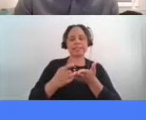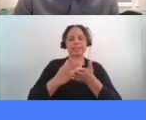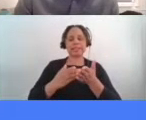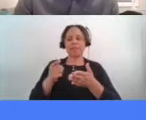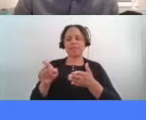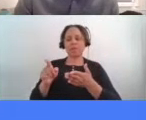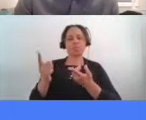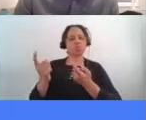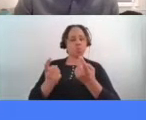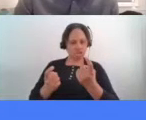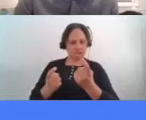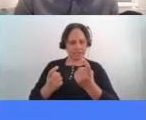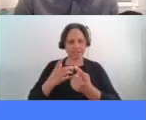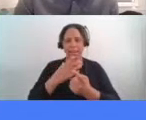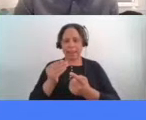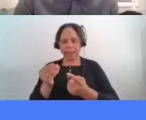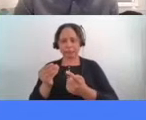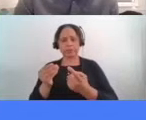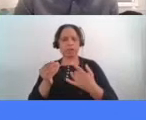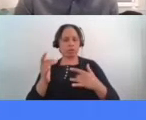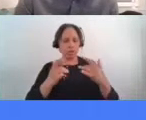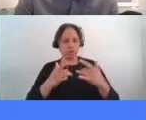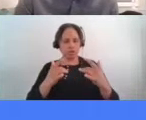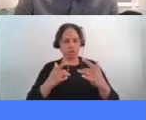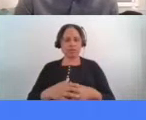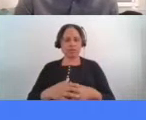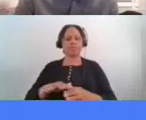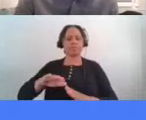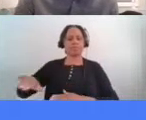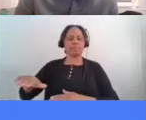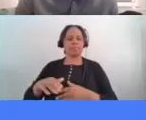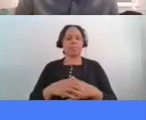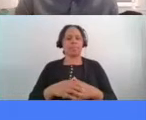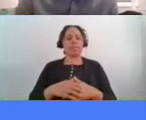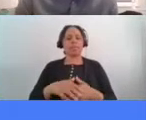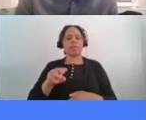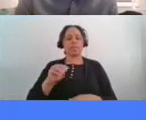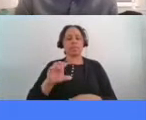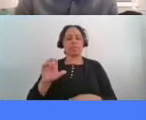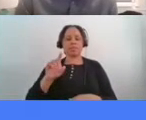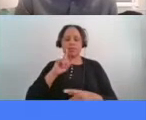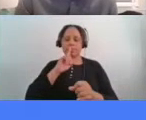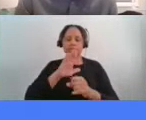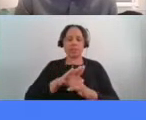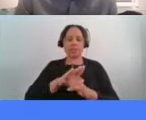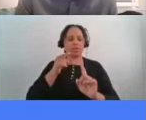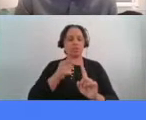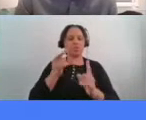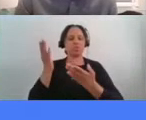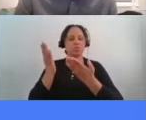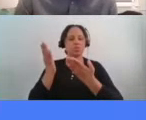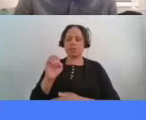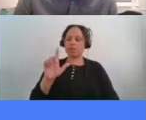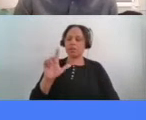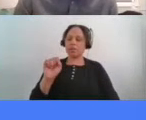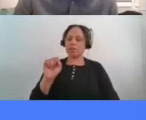Our MCC Health and Awareness Committee is dedicated to serving the community both at the Alston location and also at the MEC location here in Morton